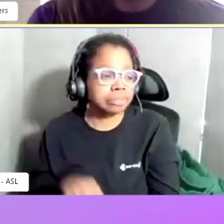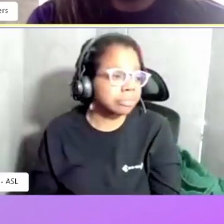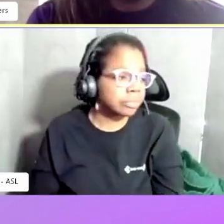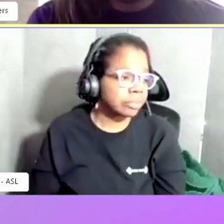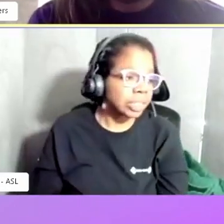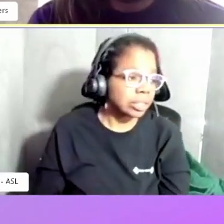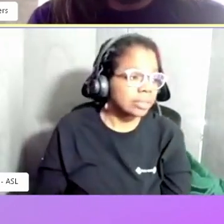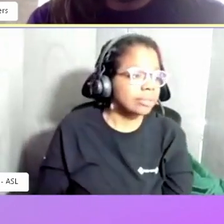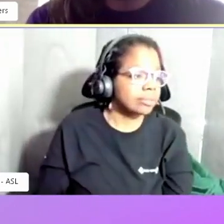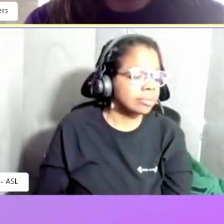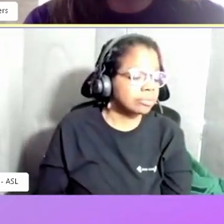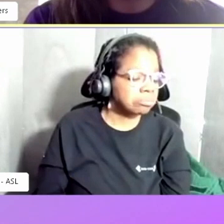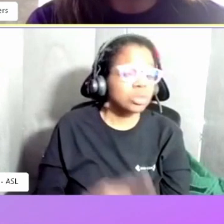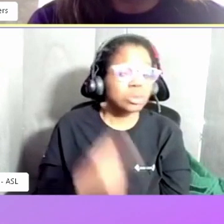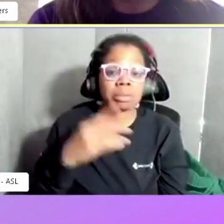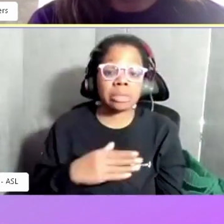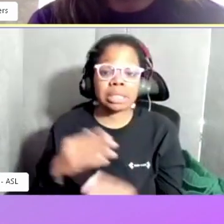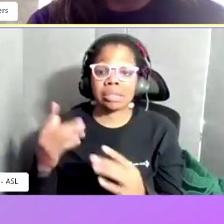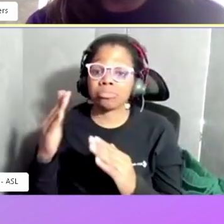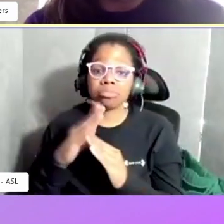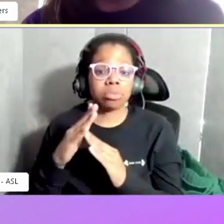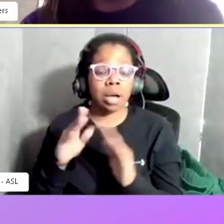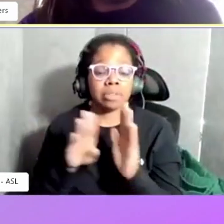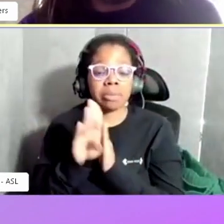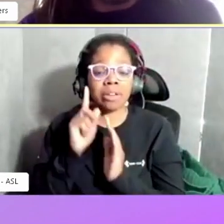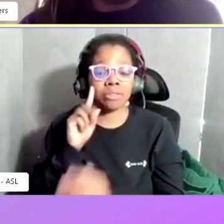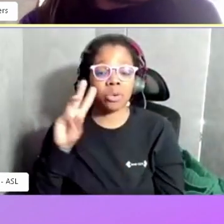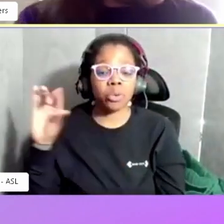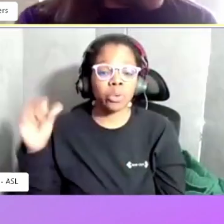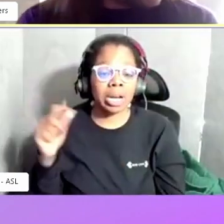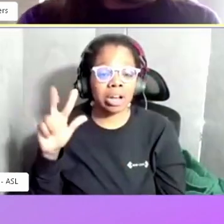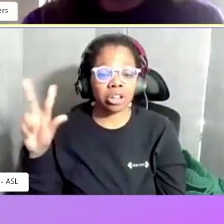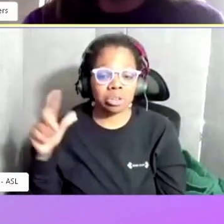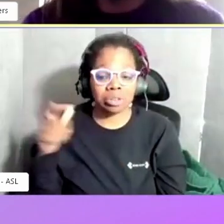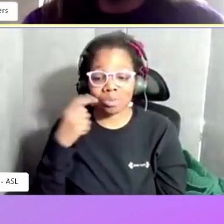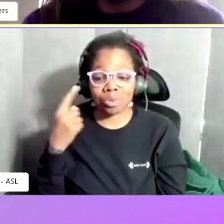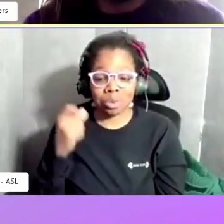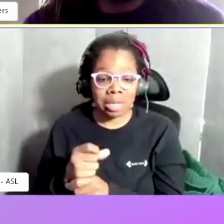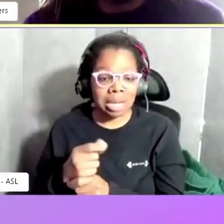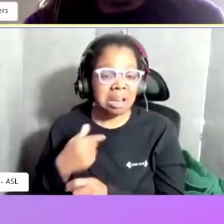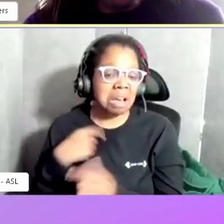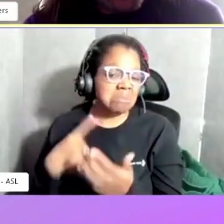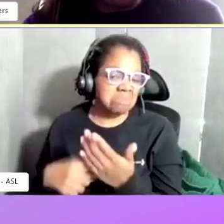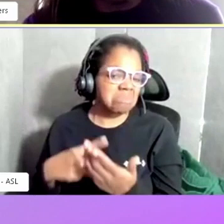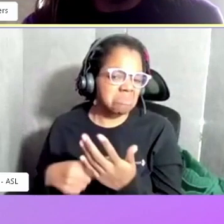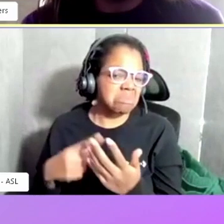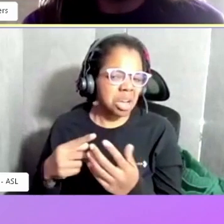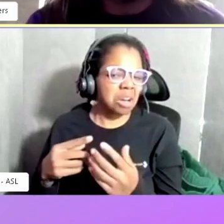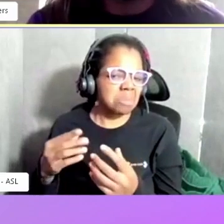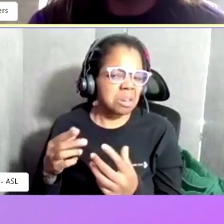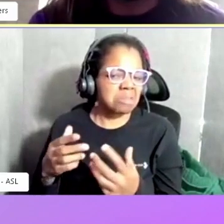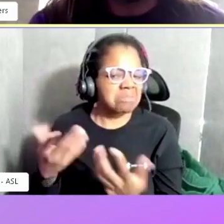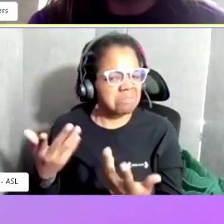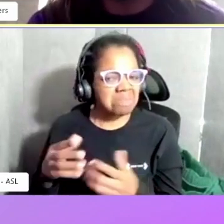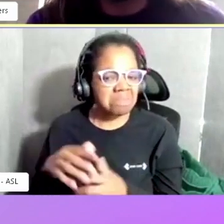One of the biggest developments that has come in WCAG 3 this last year, and what I'm going to spend a good chunk more time on, is